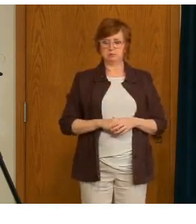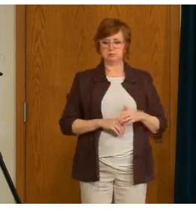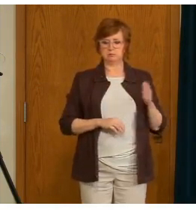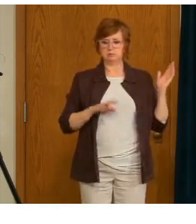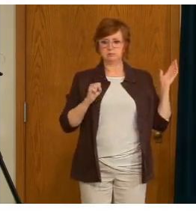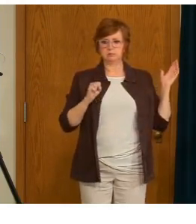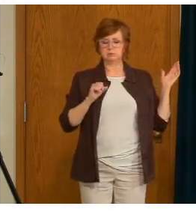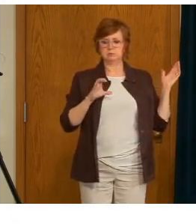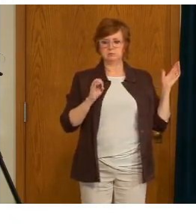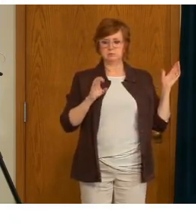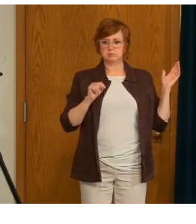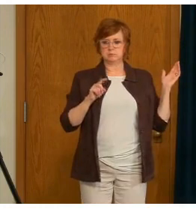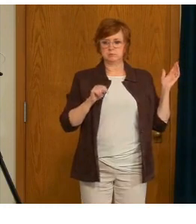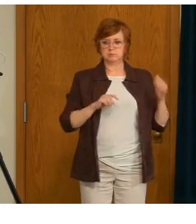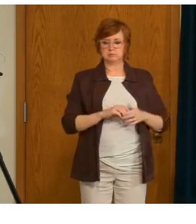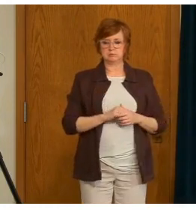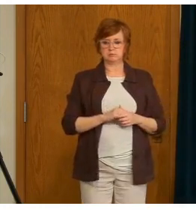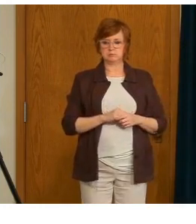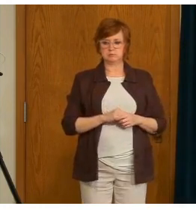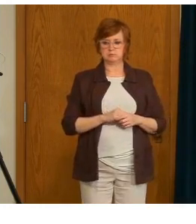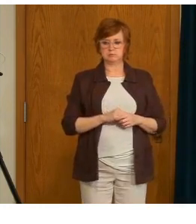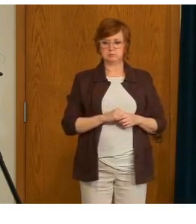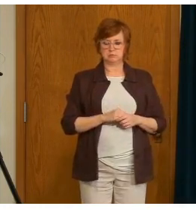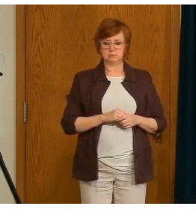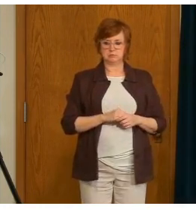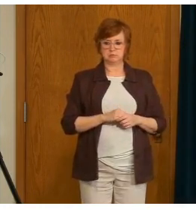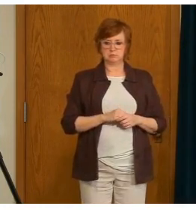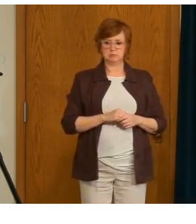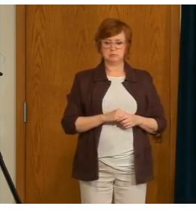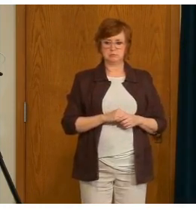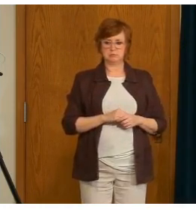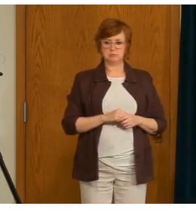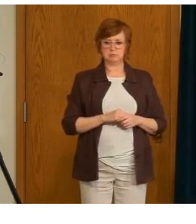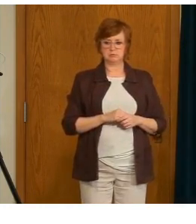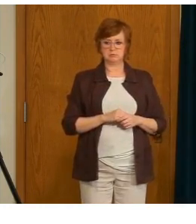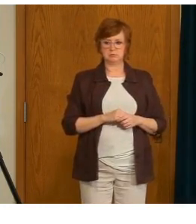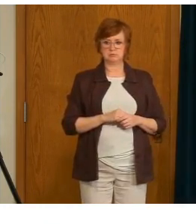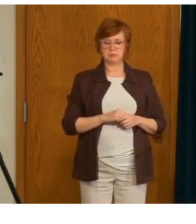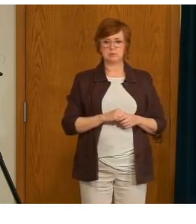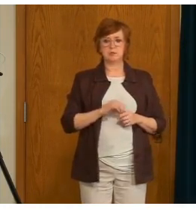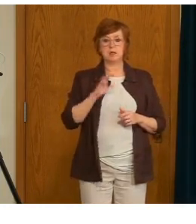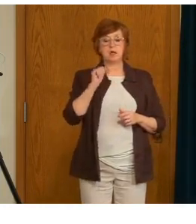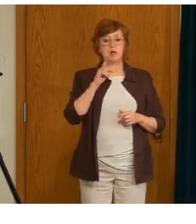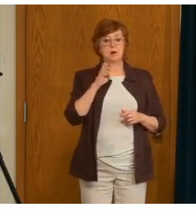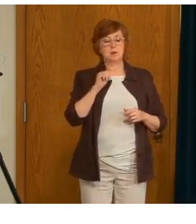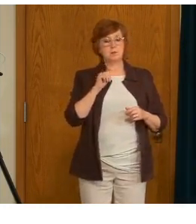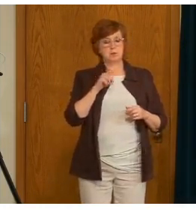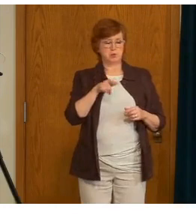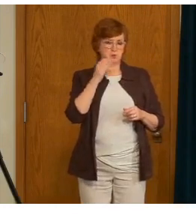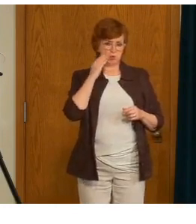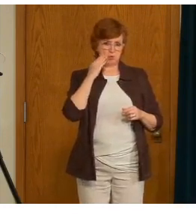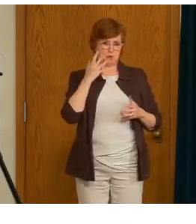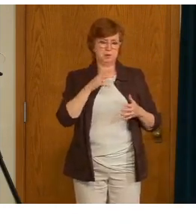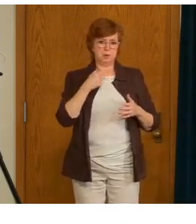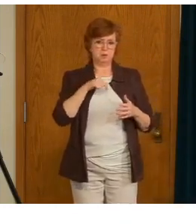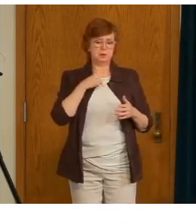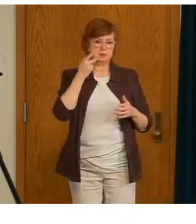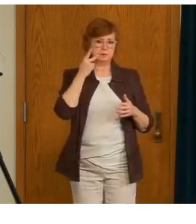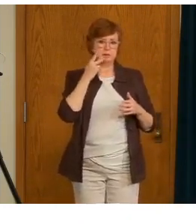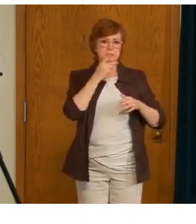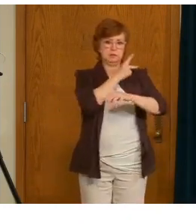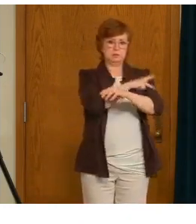So Adam, it's Scott. Just add to what the minister has said. As you know, we still continue to see hospitalizations